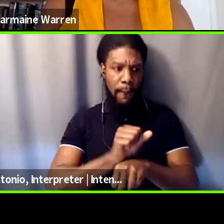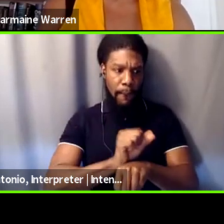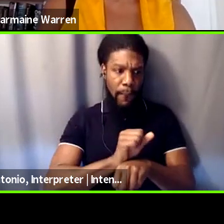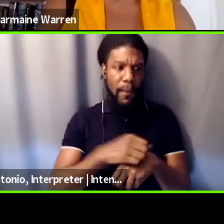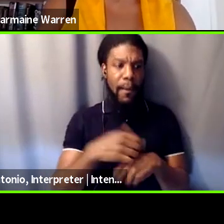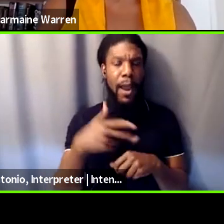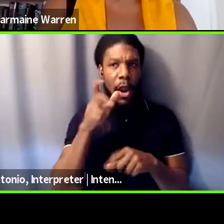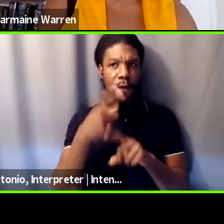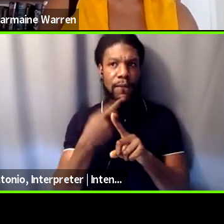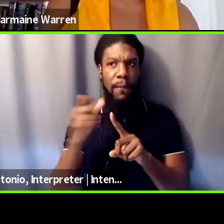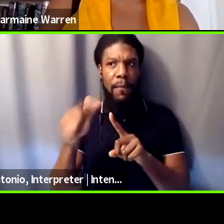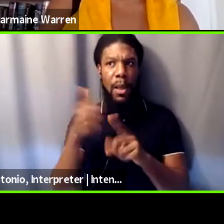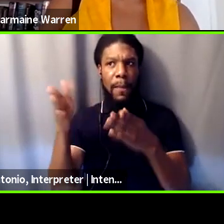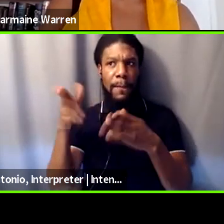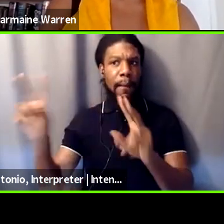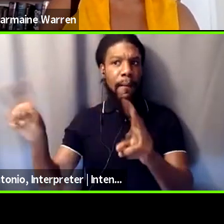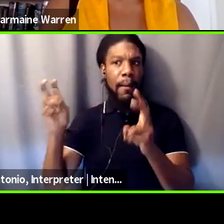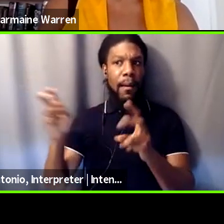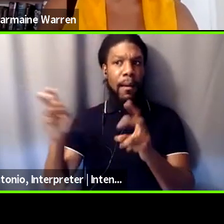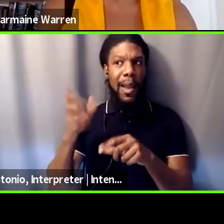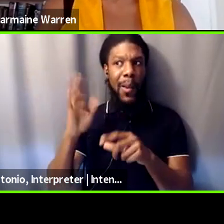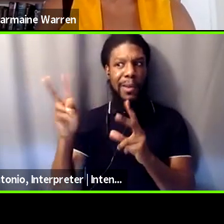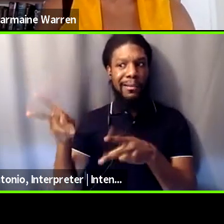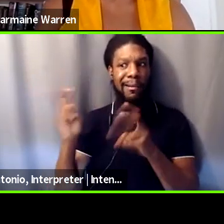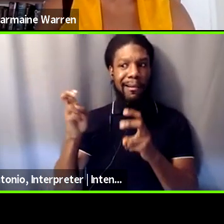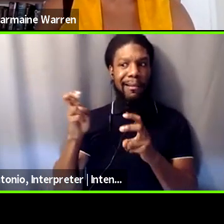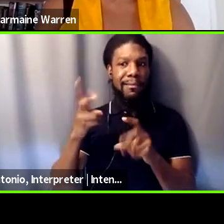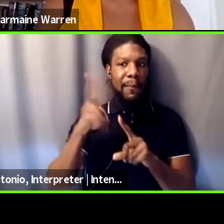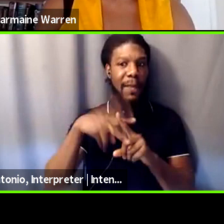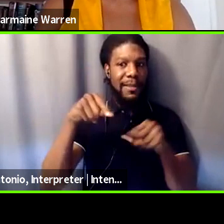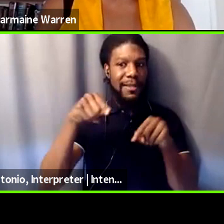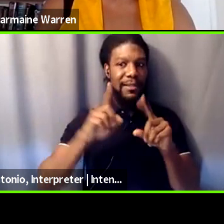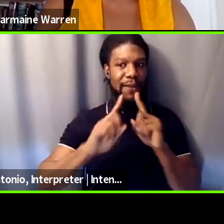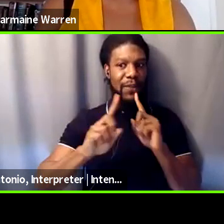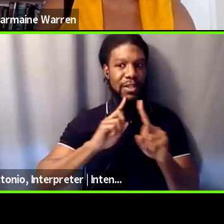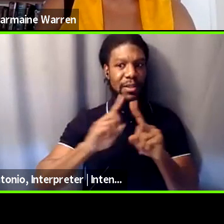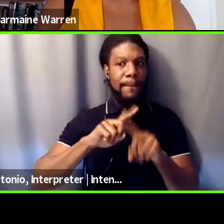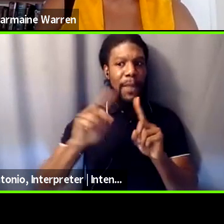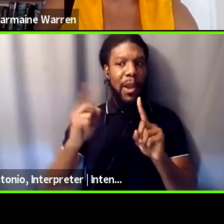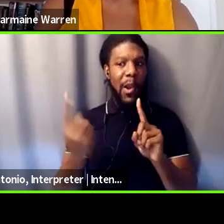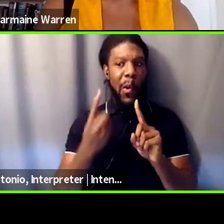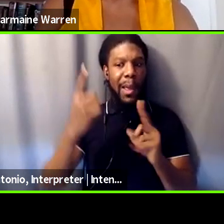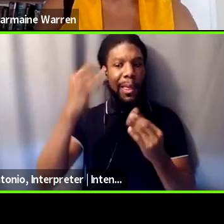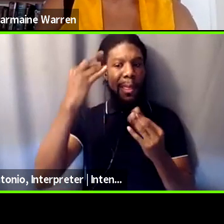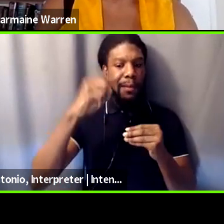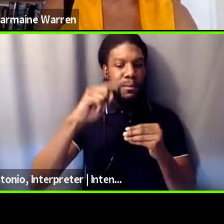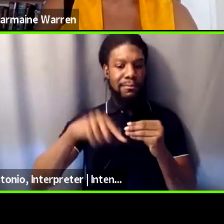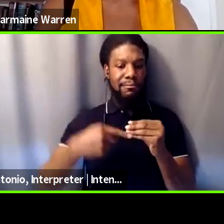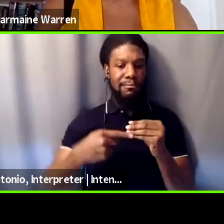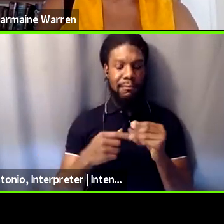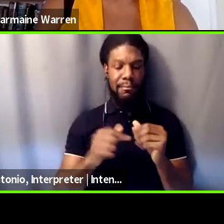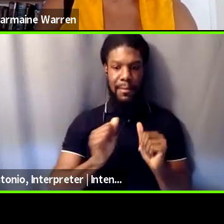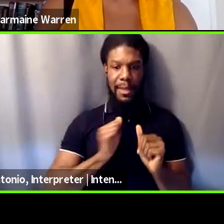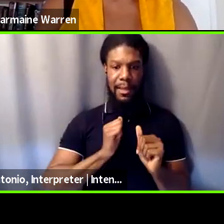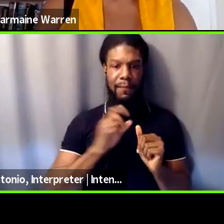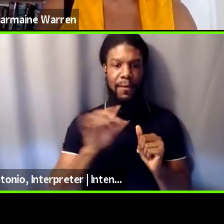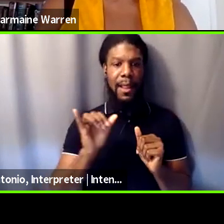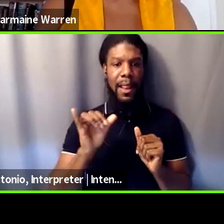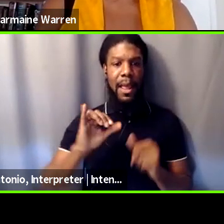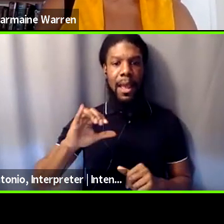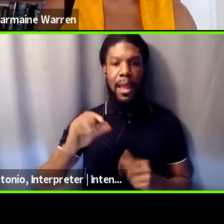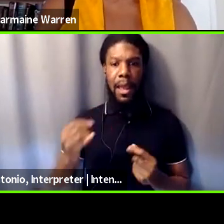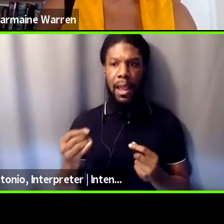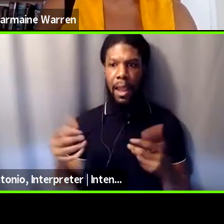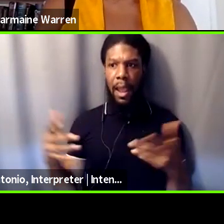it, and I'm sending you graces for the conversation. But I always think of myself and my family as quite haunted people, like, and that feels